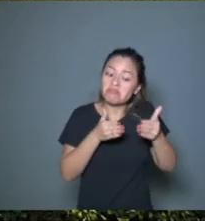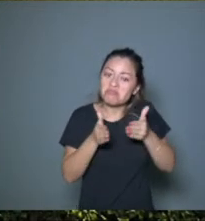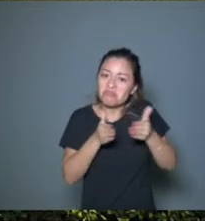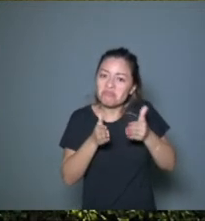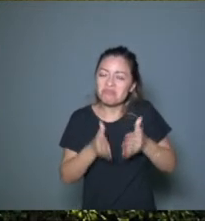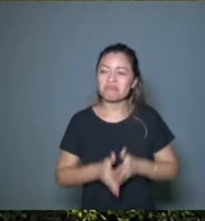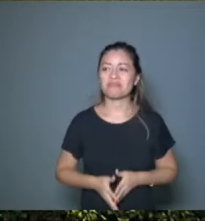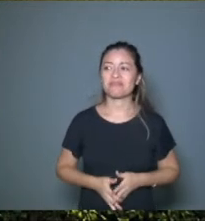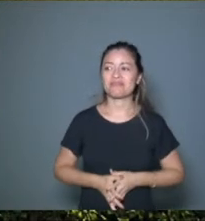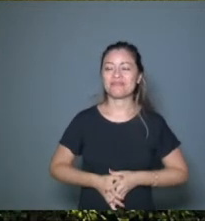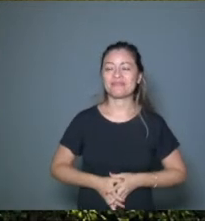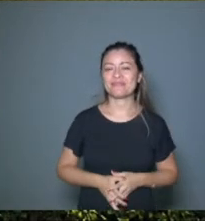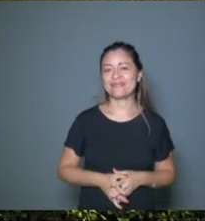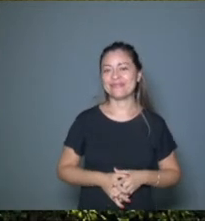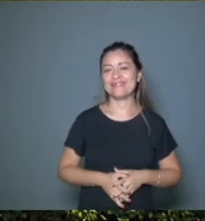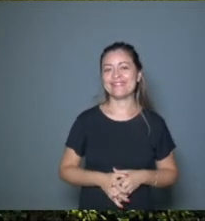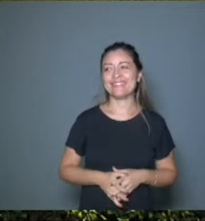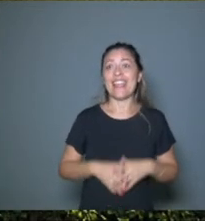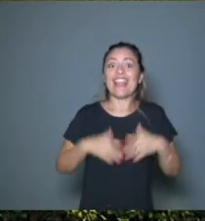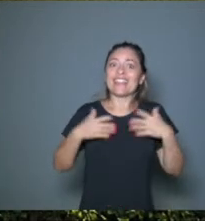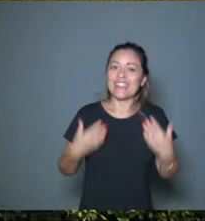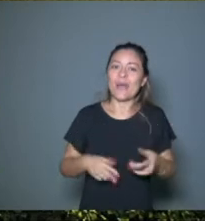raise more money over the period.